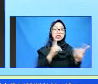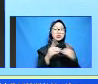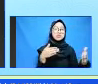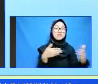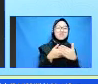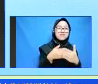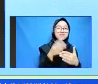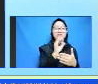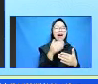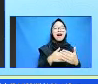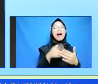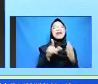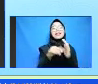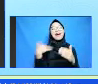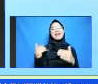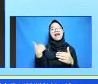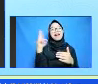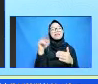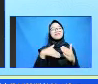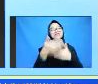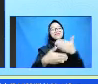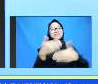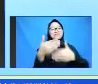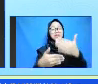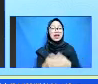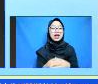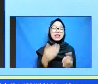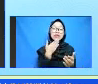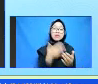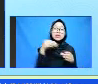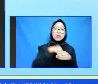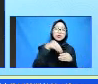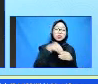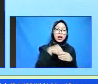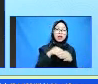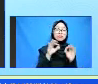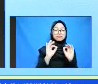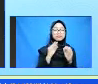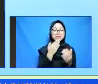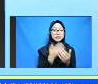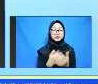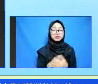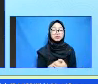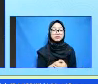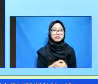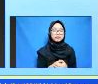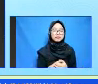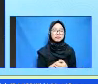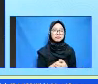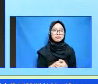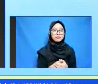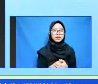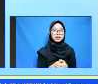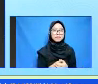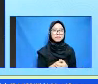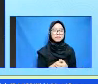our audience for being here today and engaging with us by viewing this panel. So